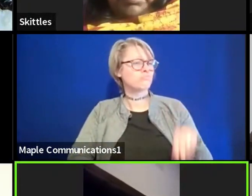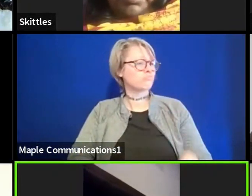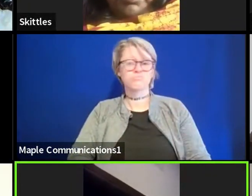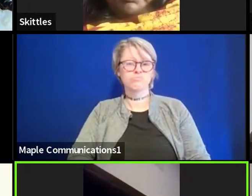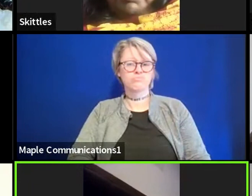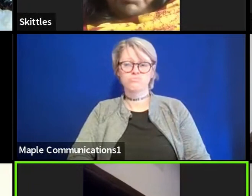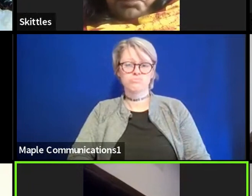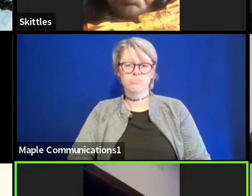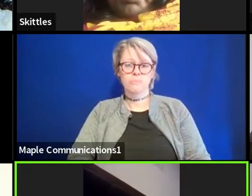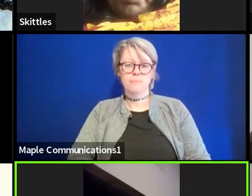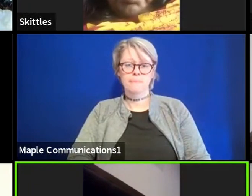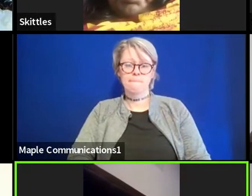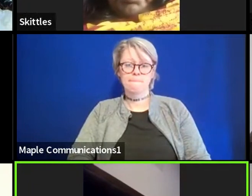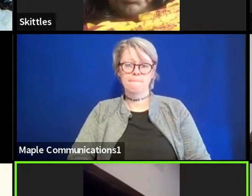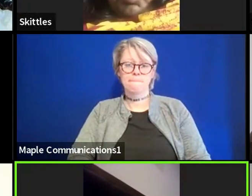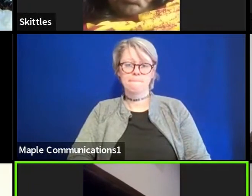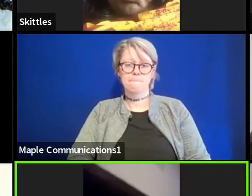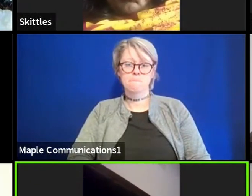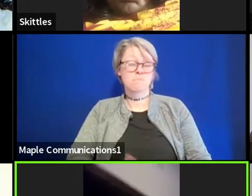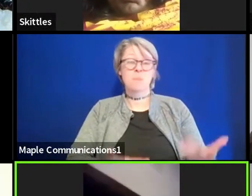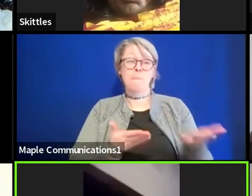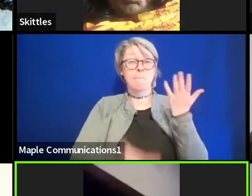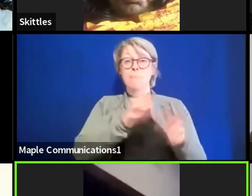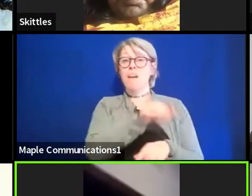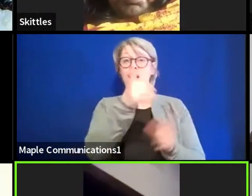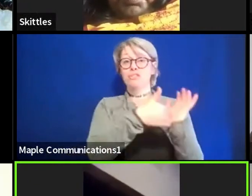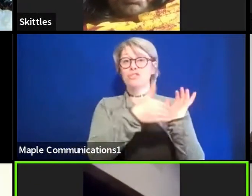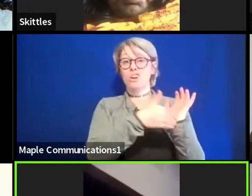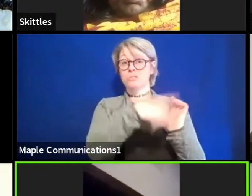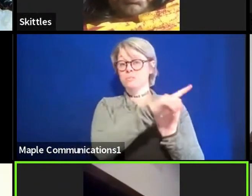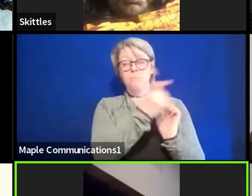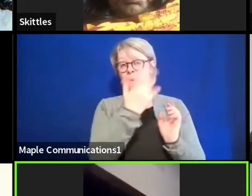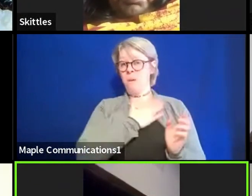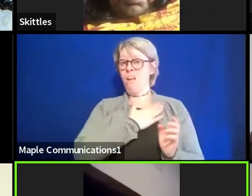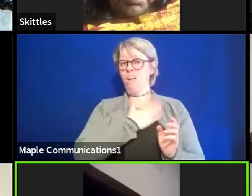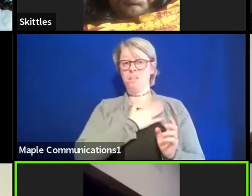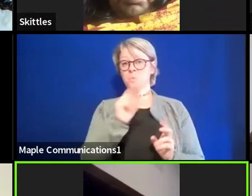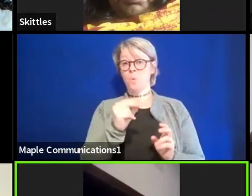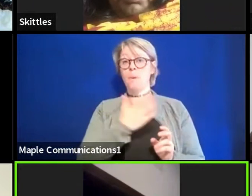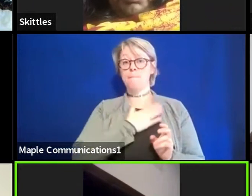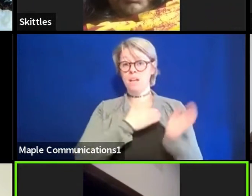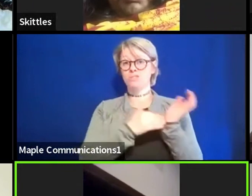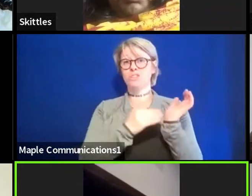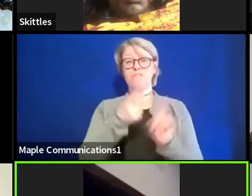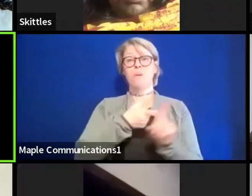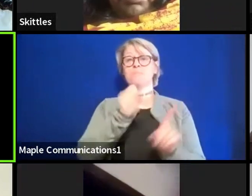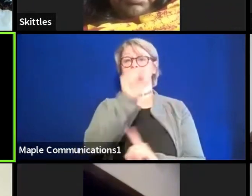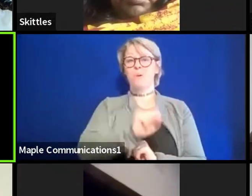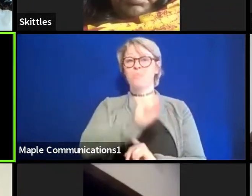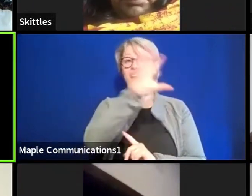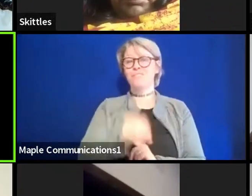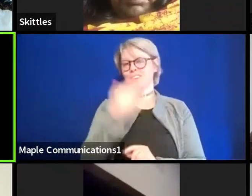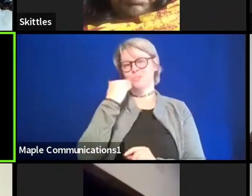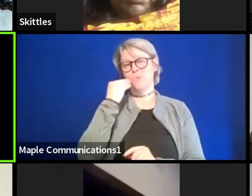No, but I know some doctors are like that. But my doctor that I go to see, well, she's from South Africa, so she. Oh,